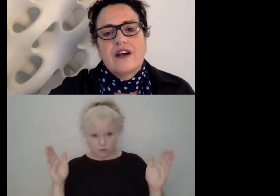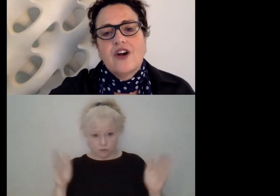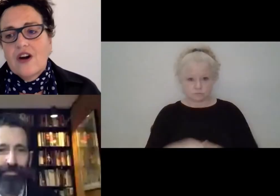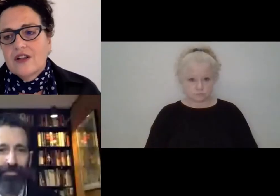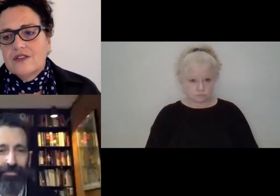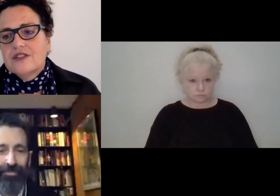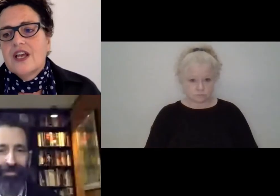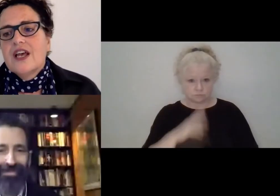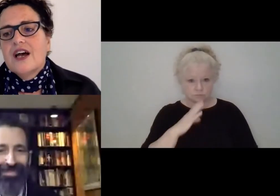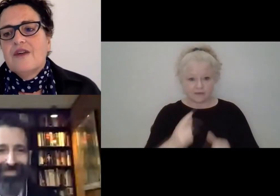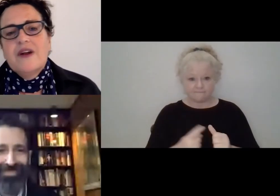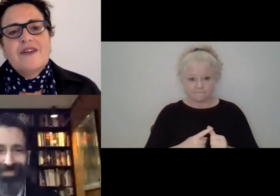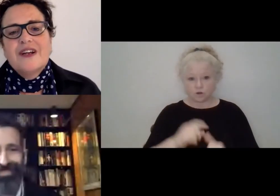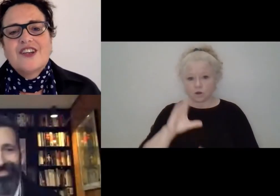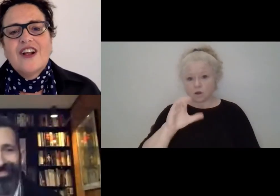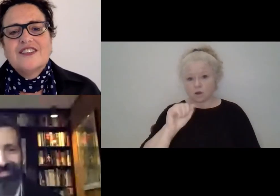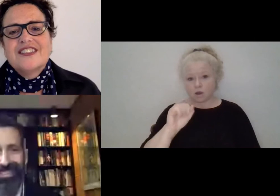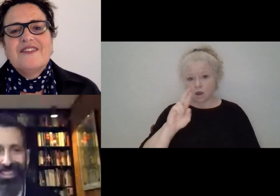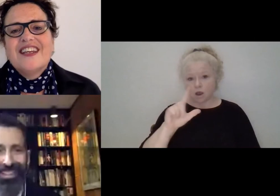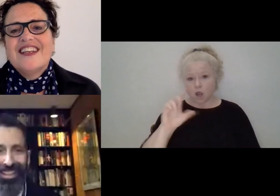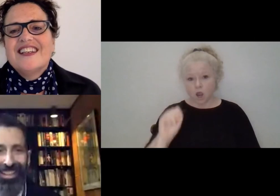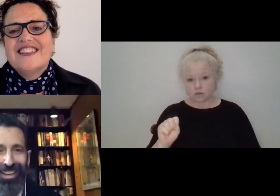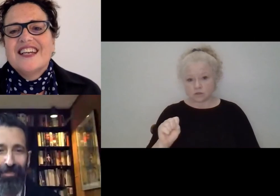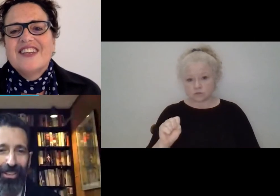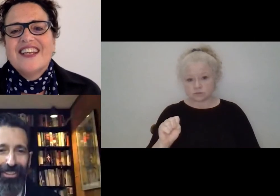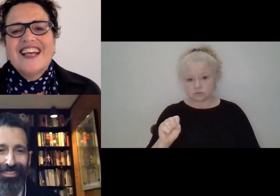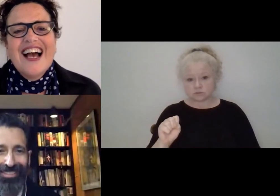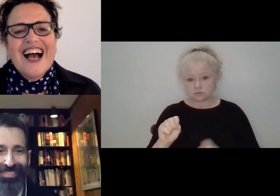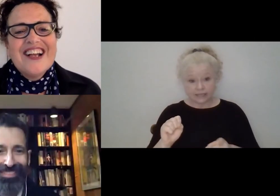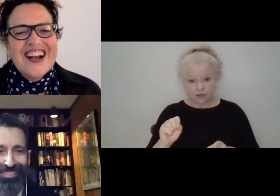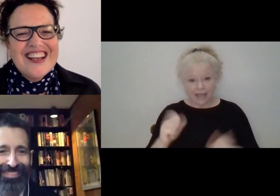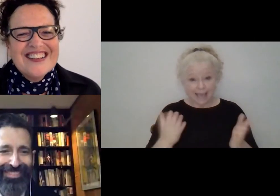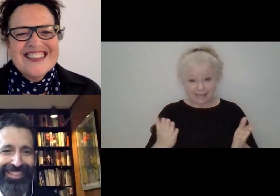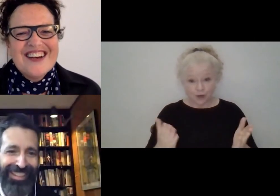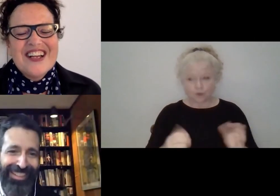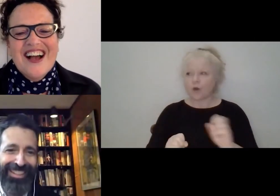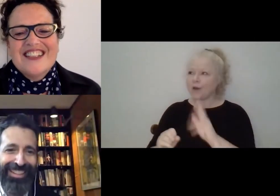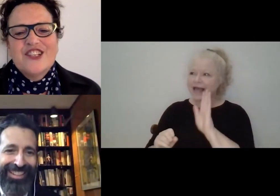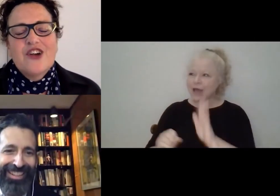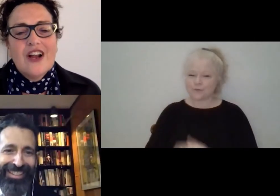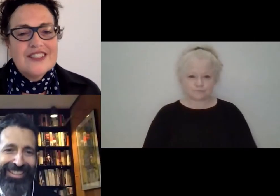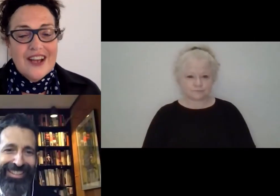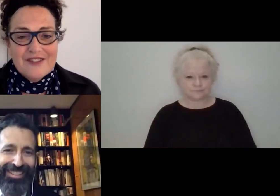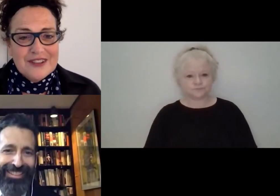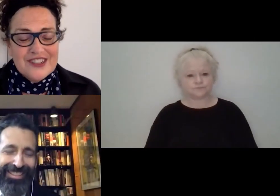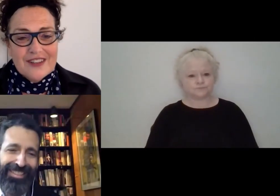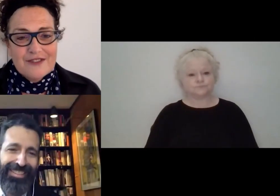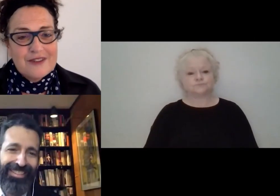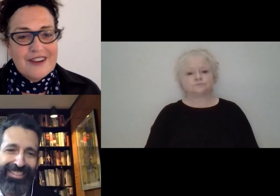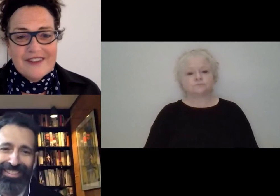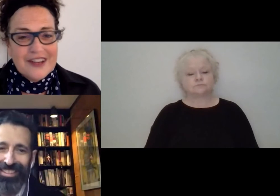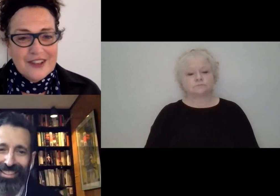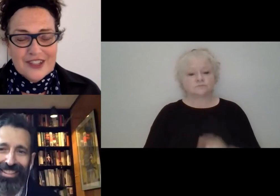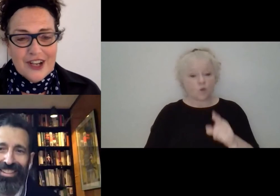with Carlos. Where is Carlos? He's coming in? Hi, Carlos. Oh my God. So Carlos and I have known each